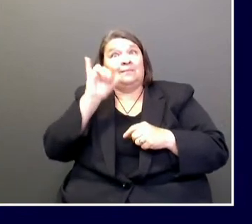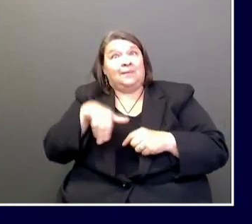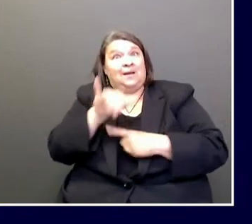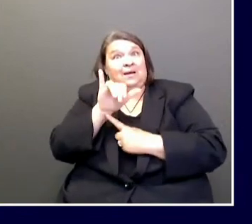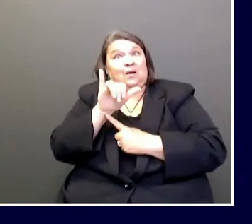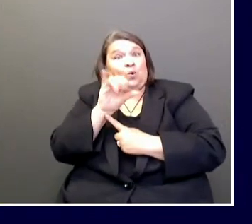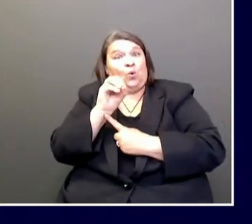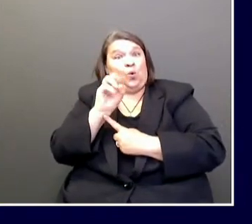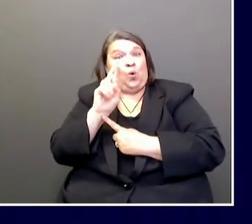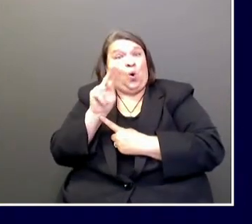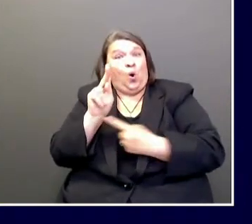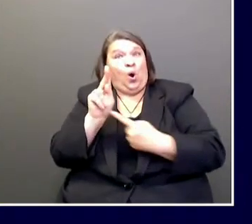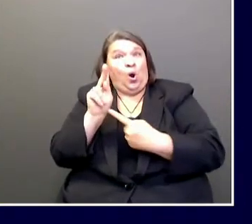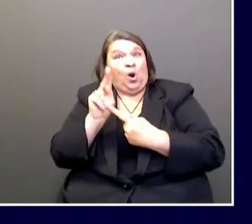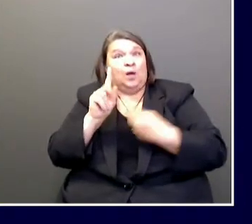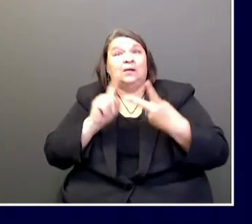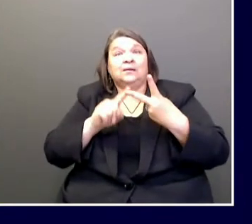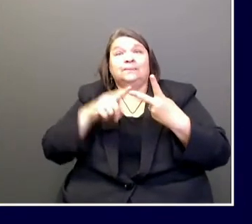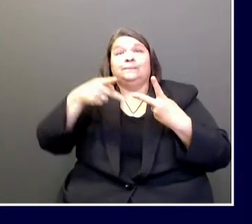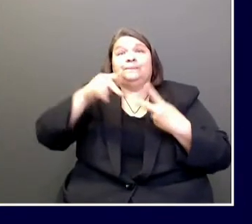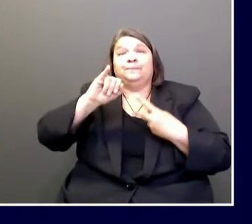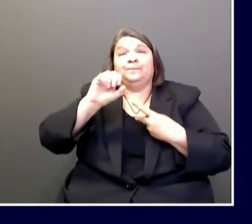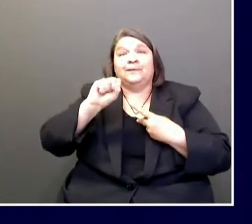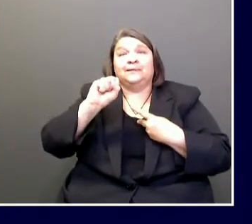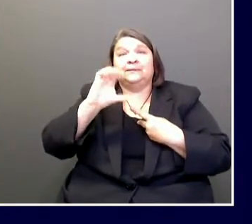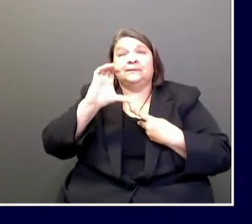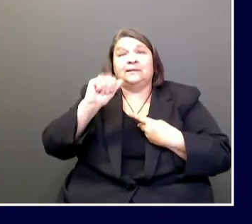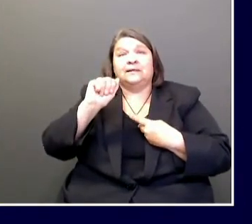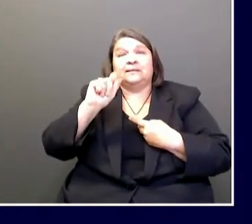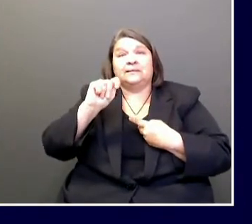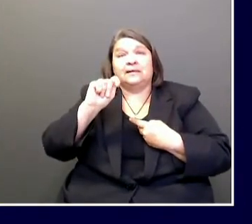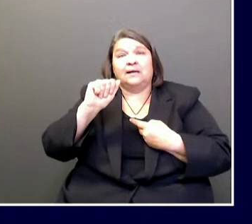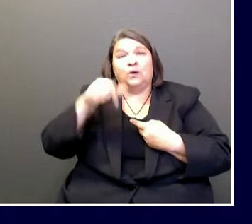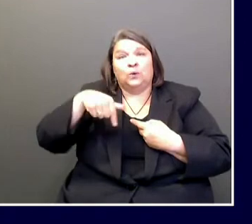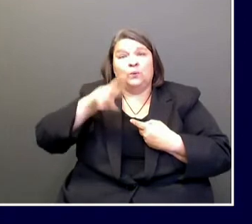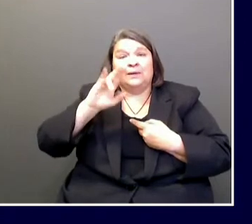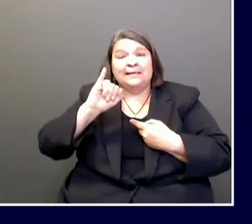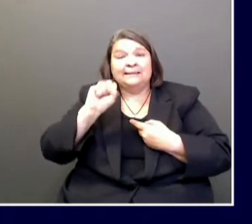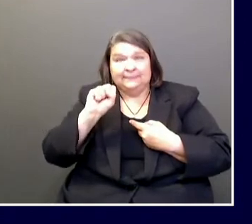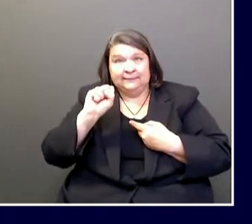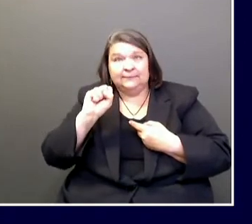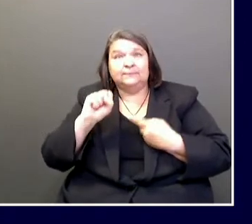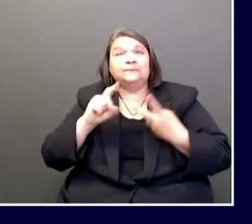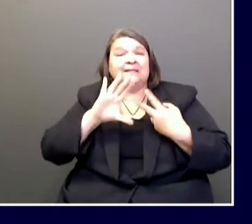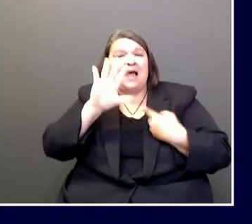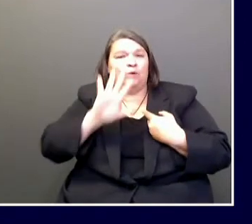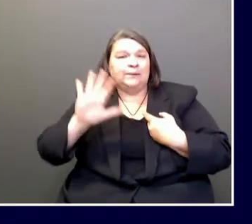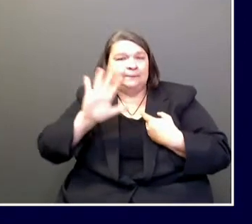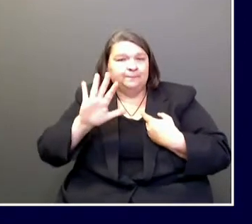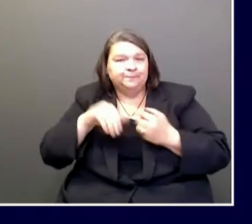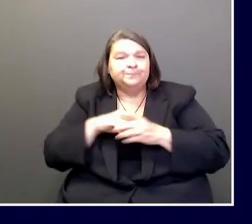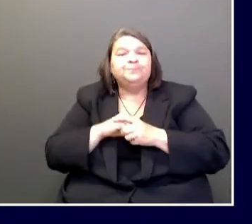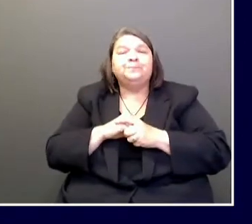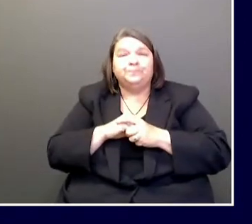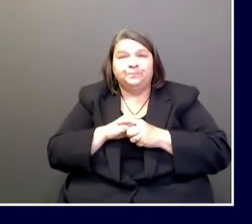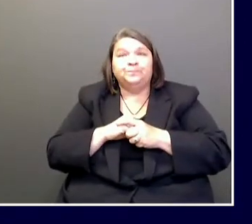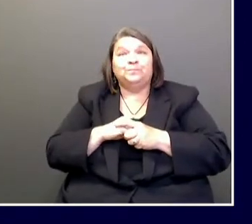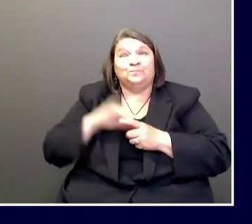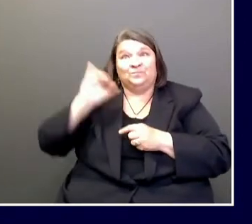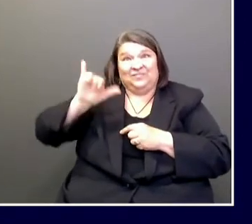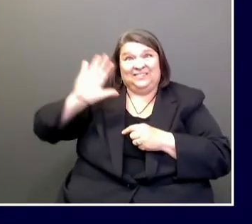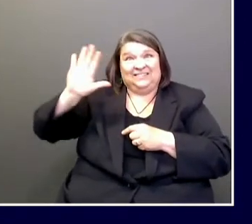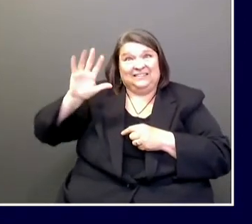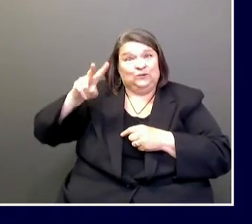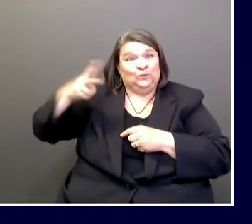counties. The second recommendation is that all teachers, staff, students, and